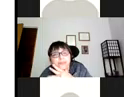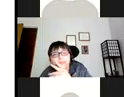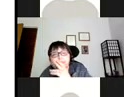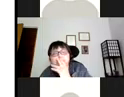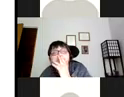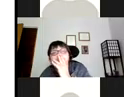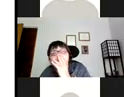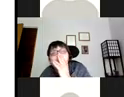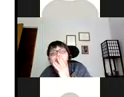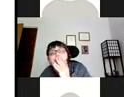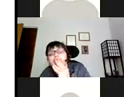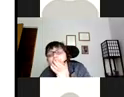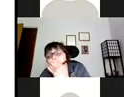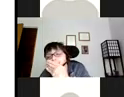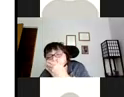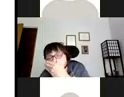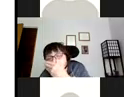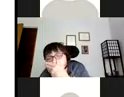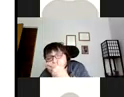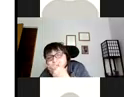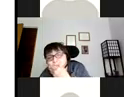a lot of good may come out of this,